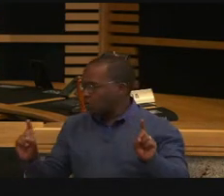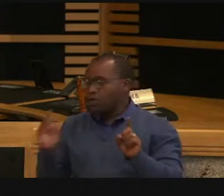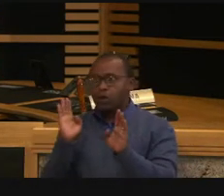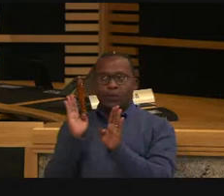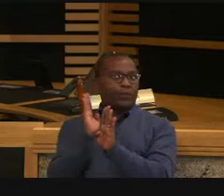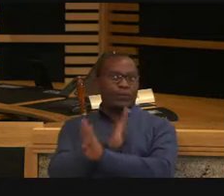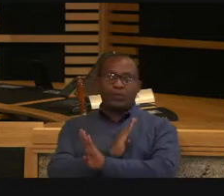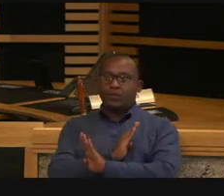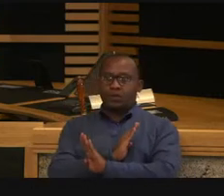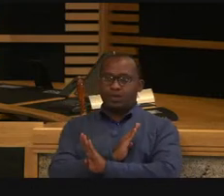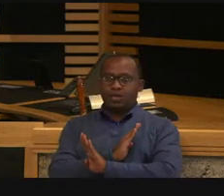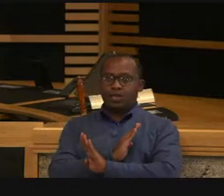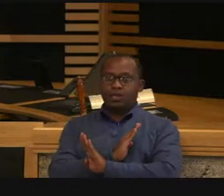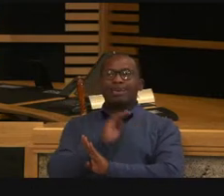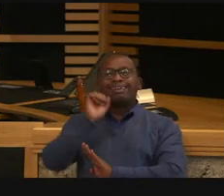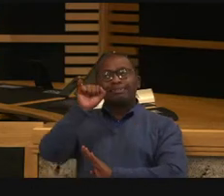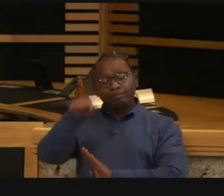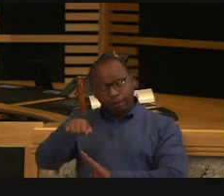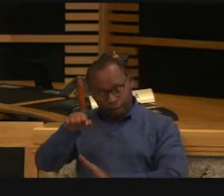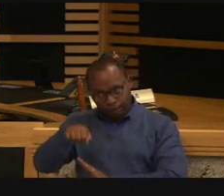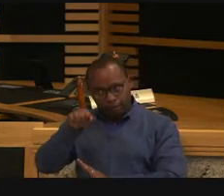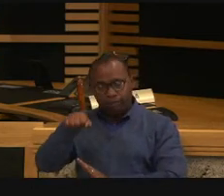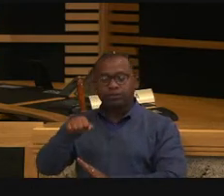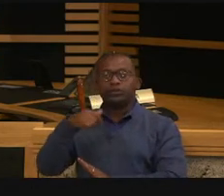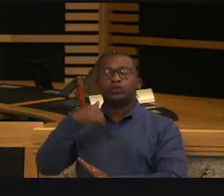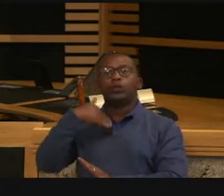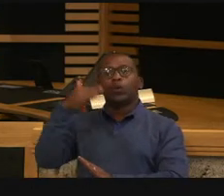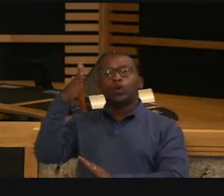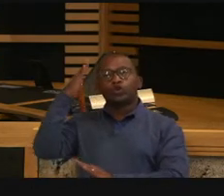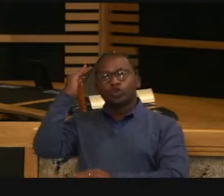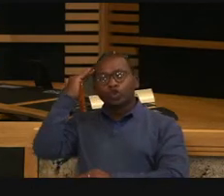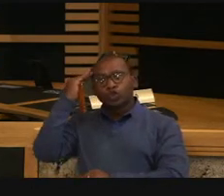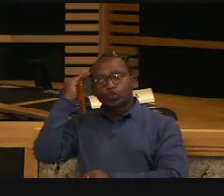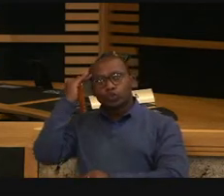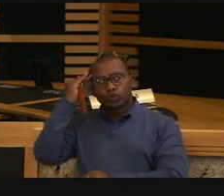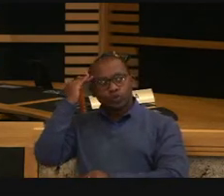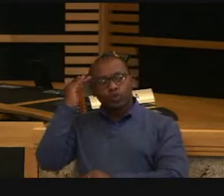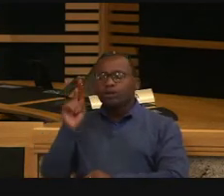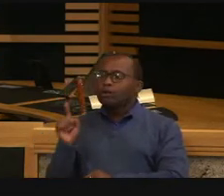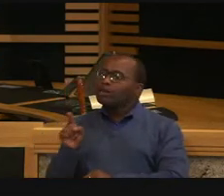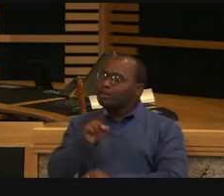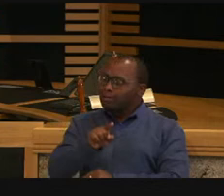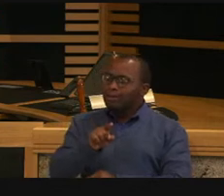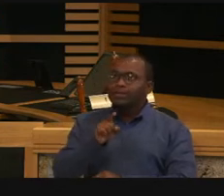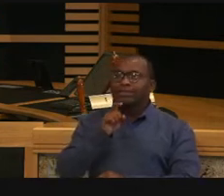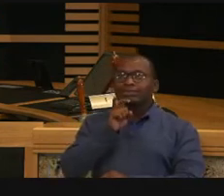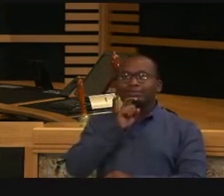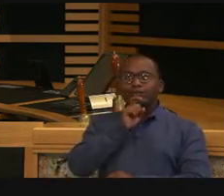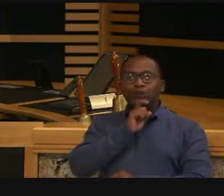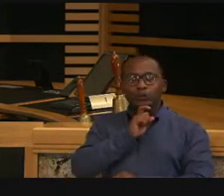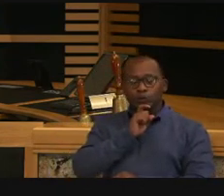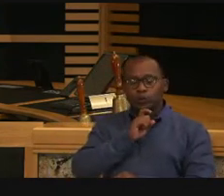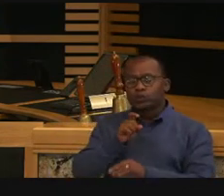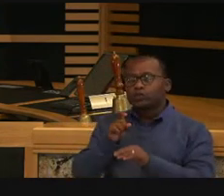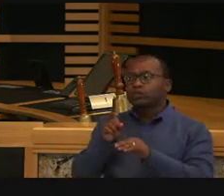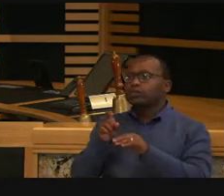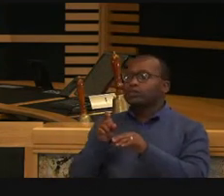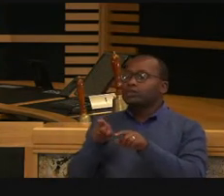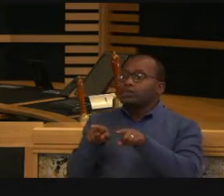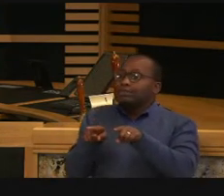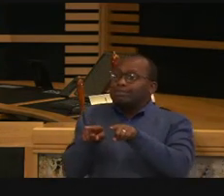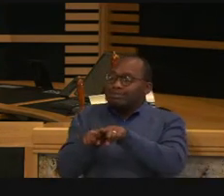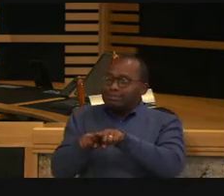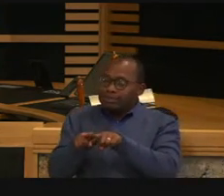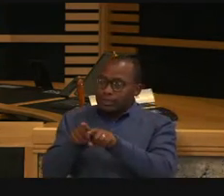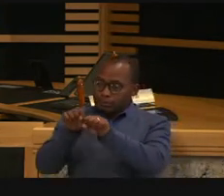As much as we are aware that they have some kind of a connection in terms of collecting the revenue, but it